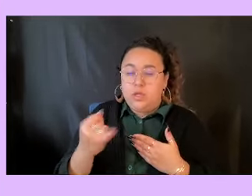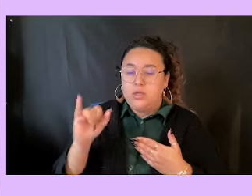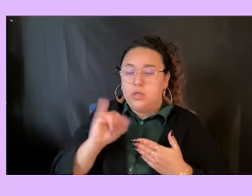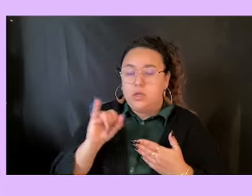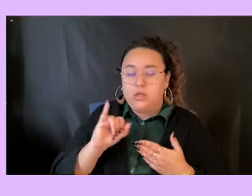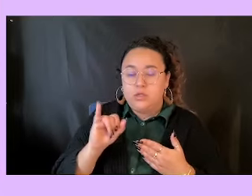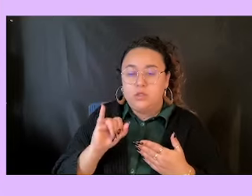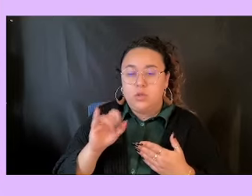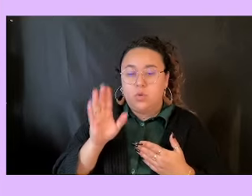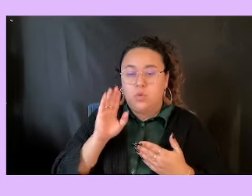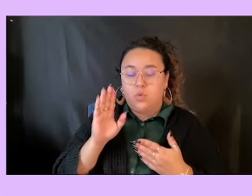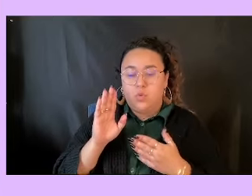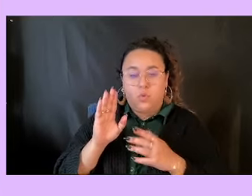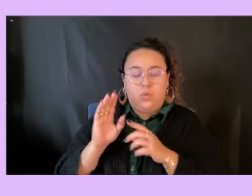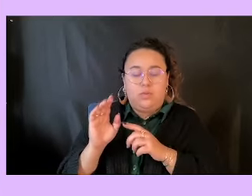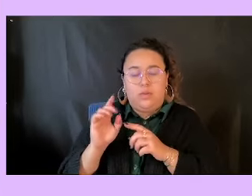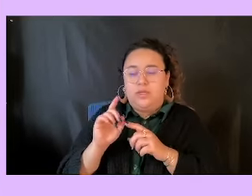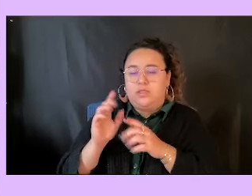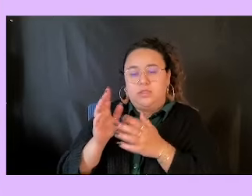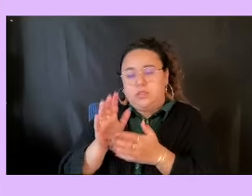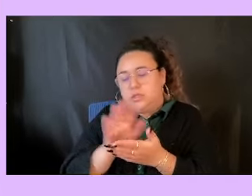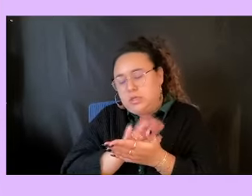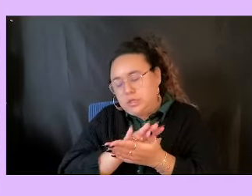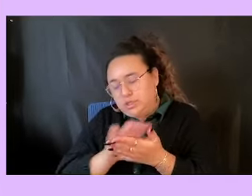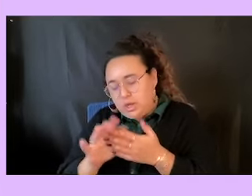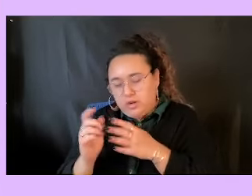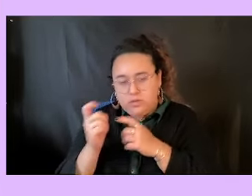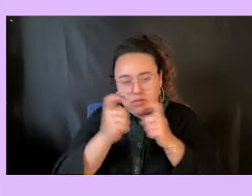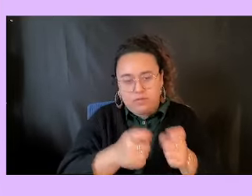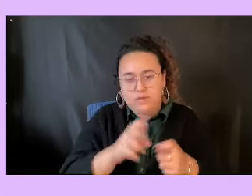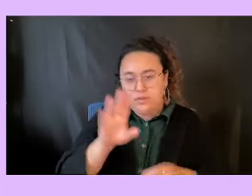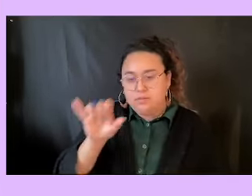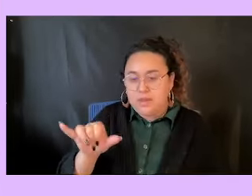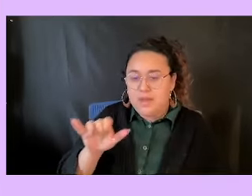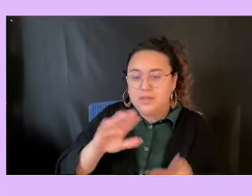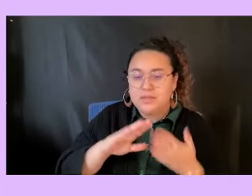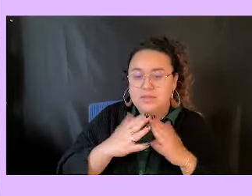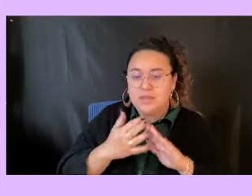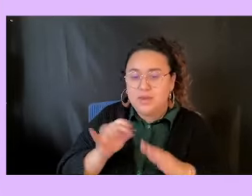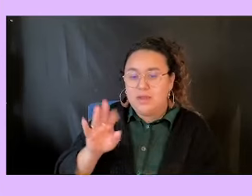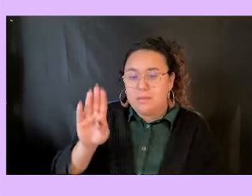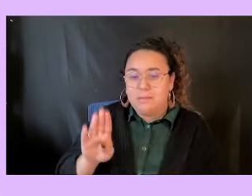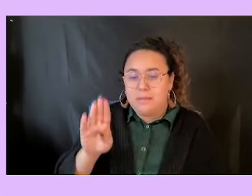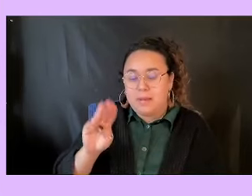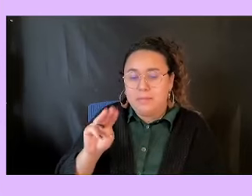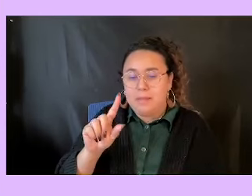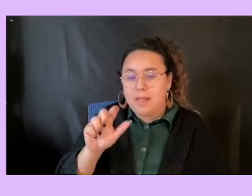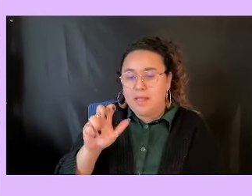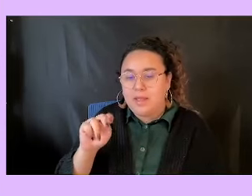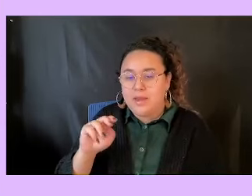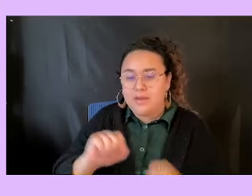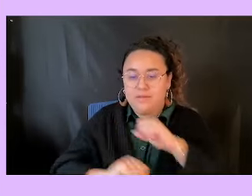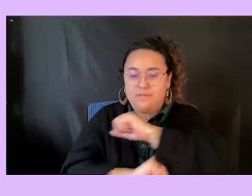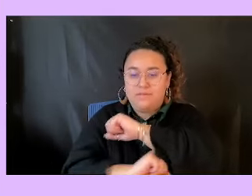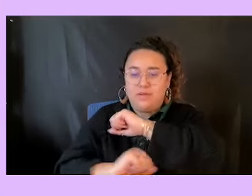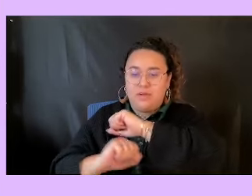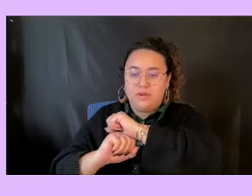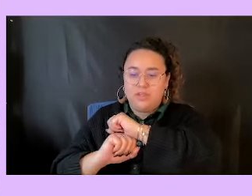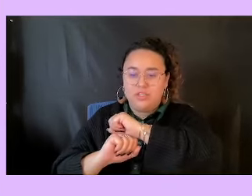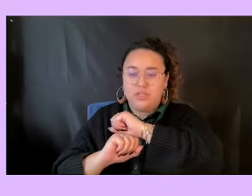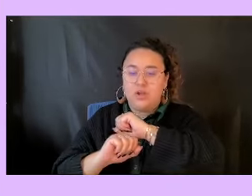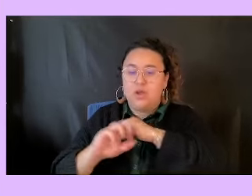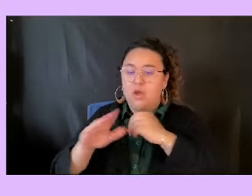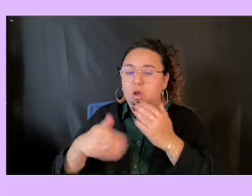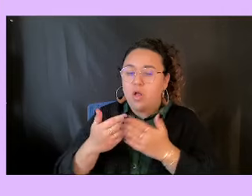being generously invested by the City of Boston and the Mellon Foundation. So all of that gives me so much